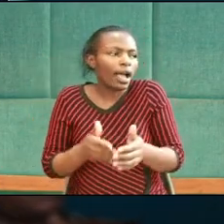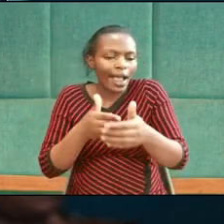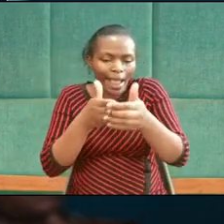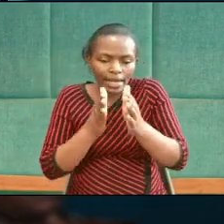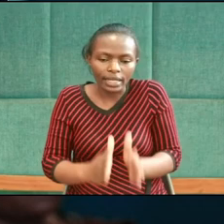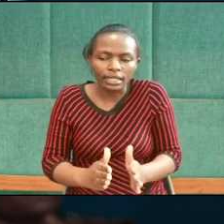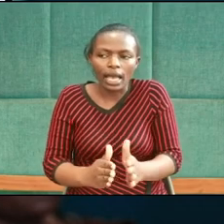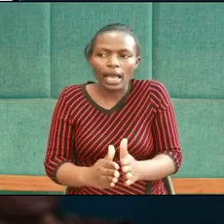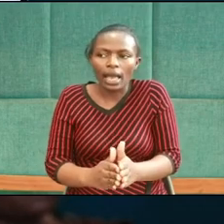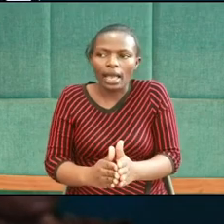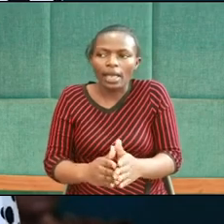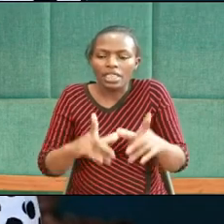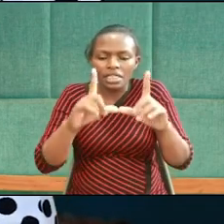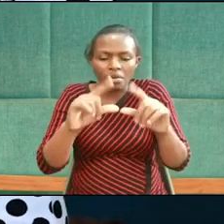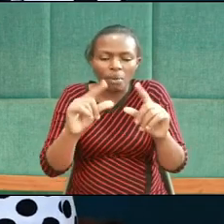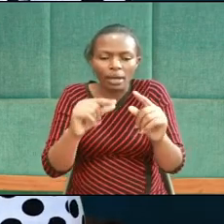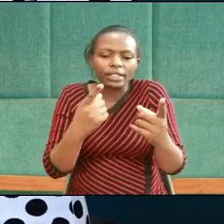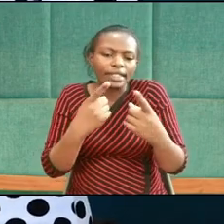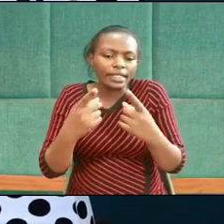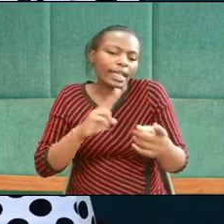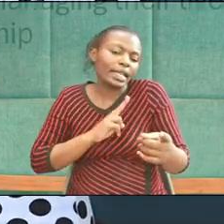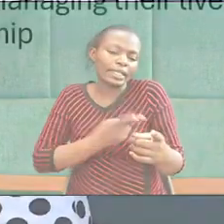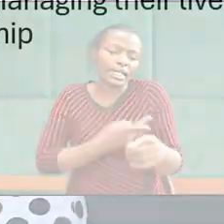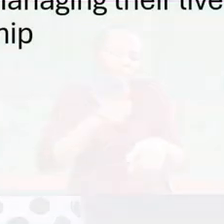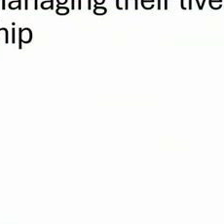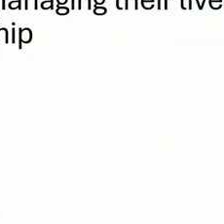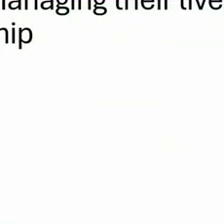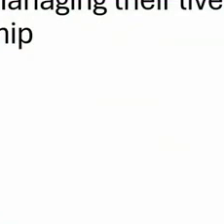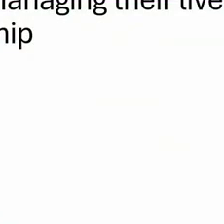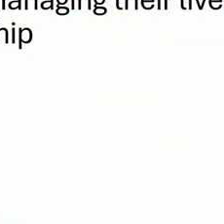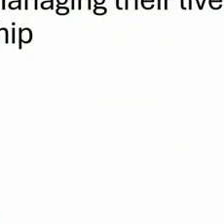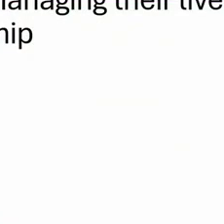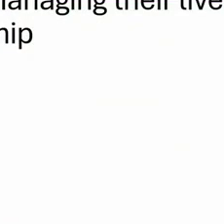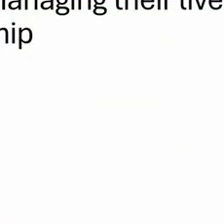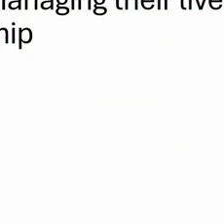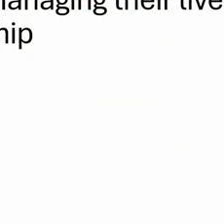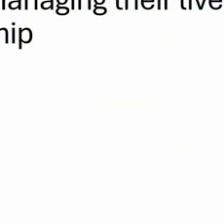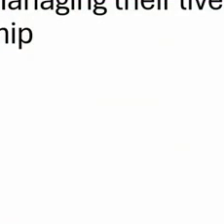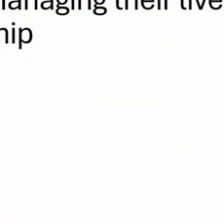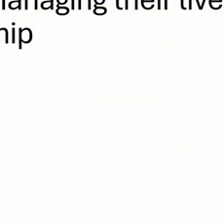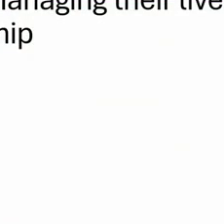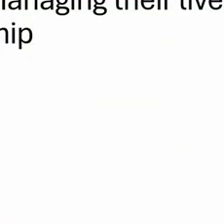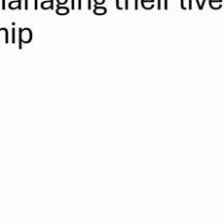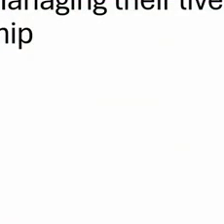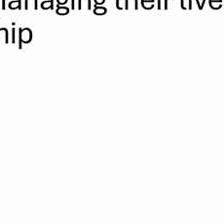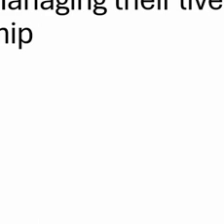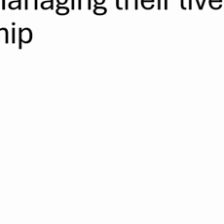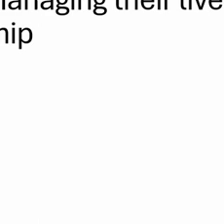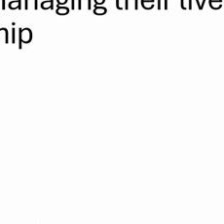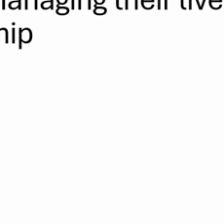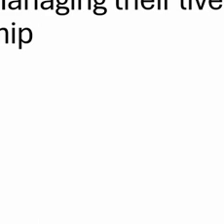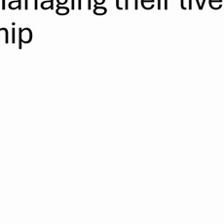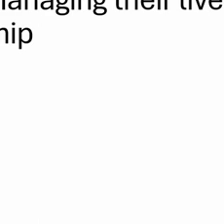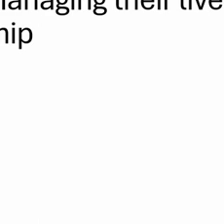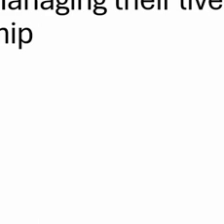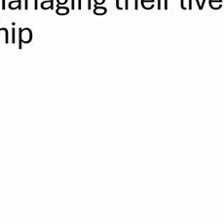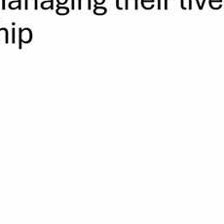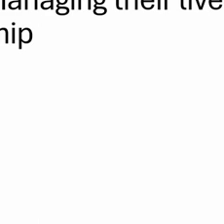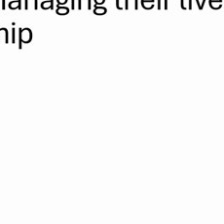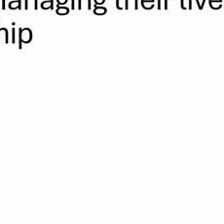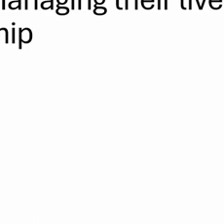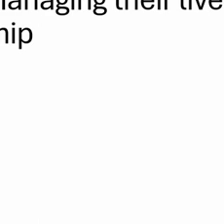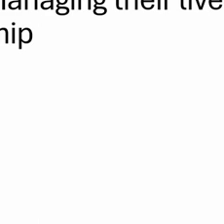how God was speaking to his people to guide them. Moses, for example, used the Ten